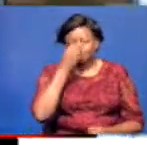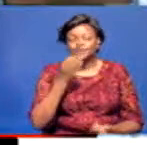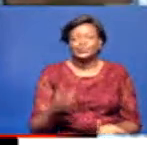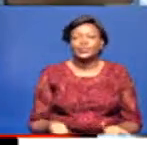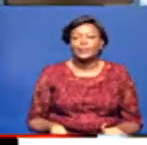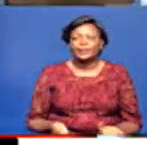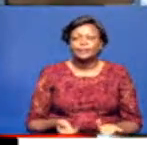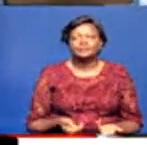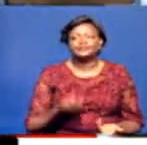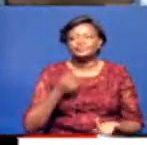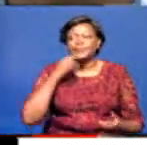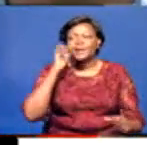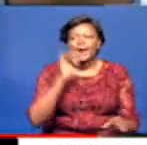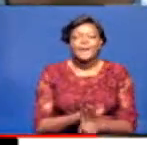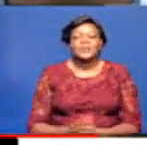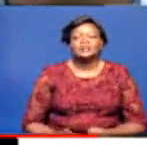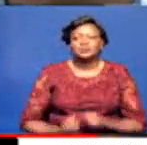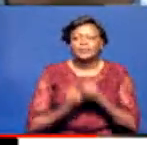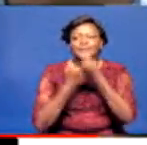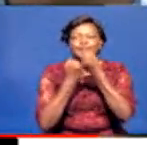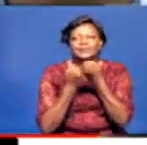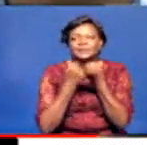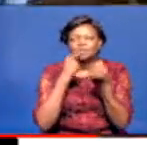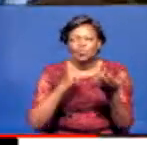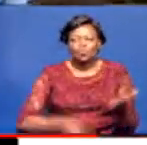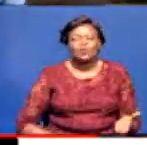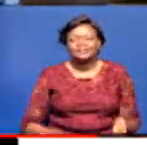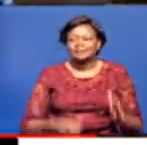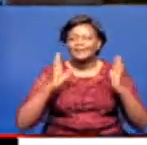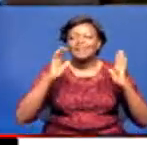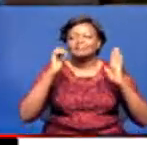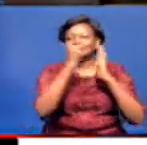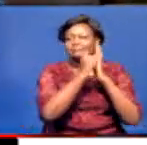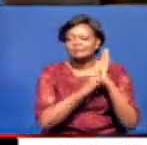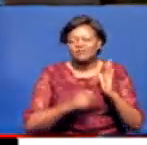to support his bid, saying he had a solid agenda for Kenya.